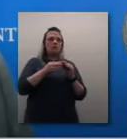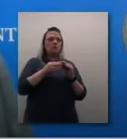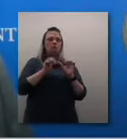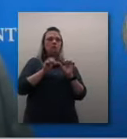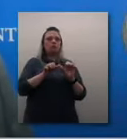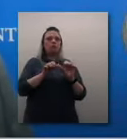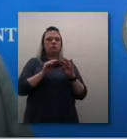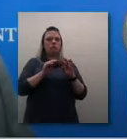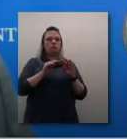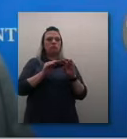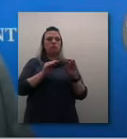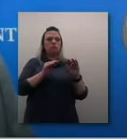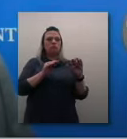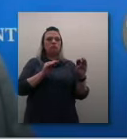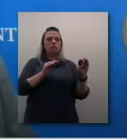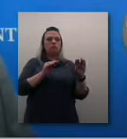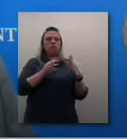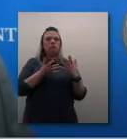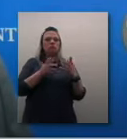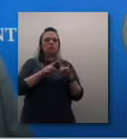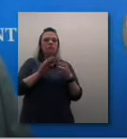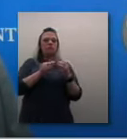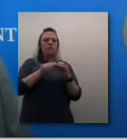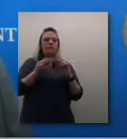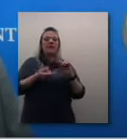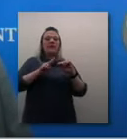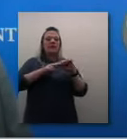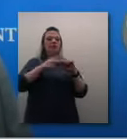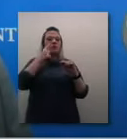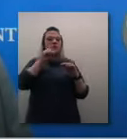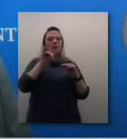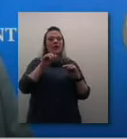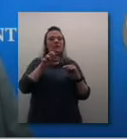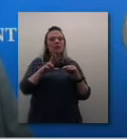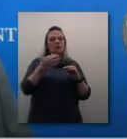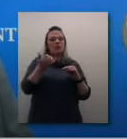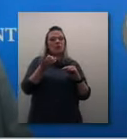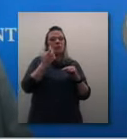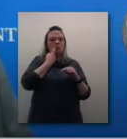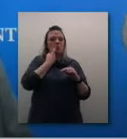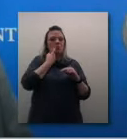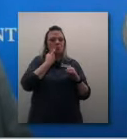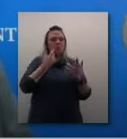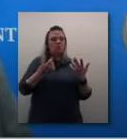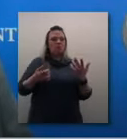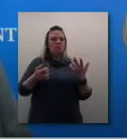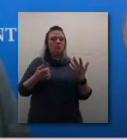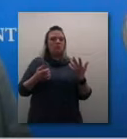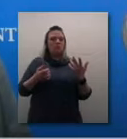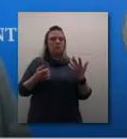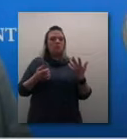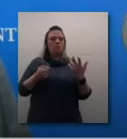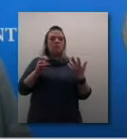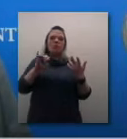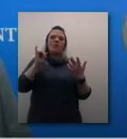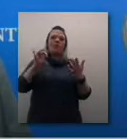a number, and as we said, we've seen increases in ICU over the last few days. So that gives us concern. I am